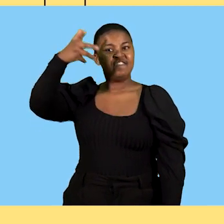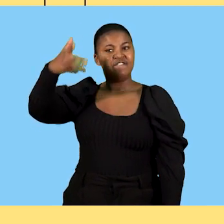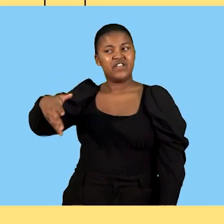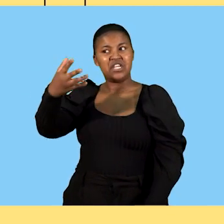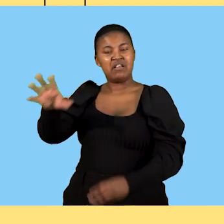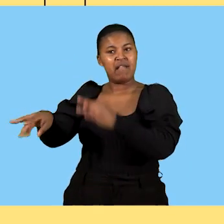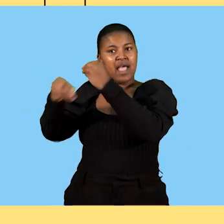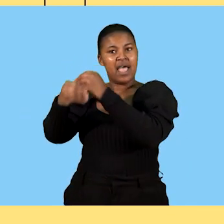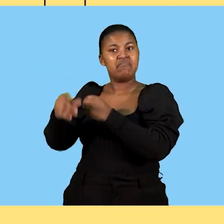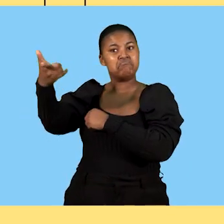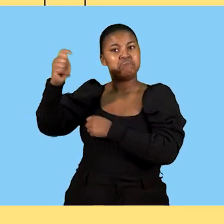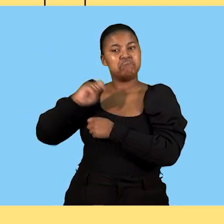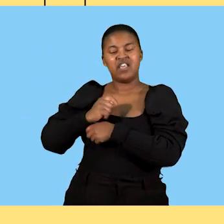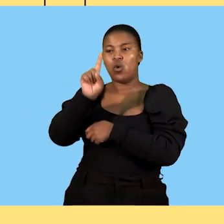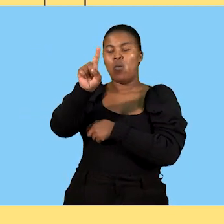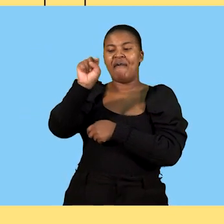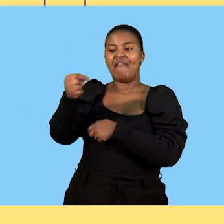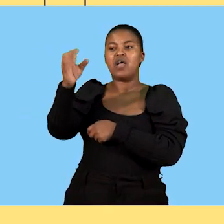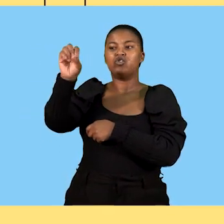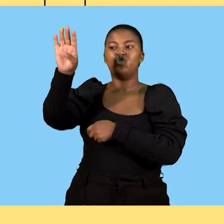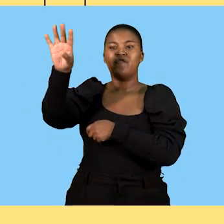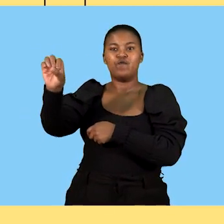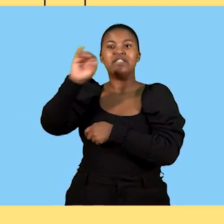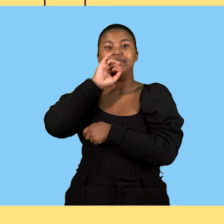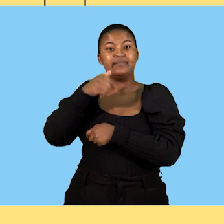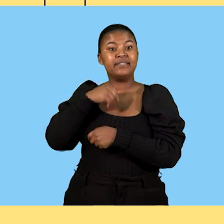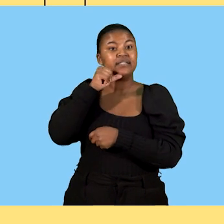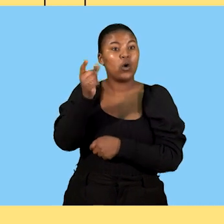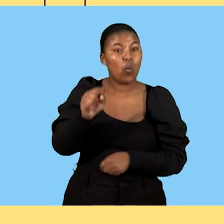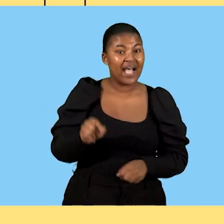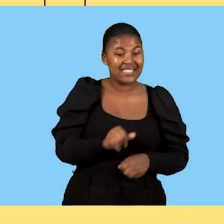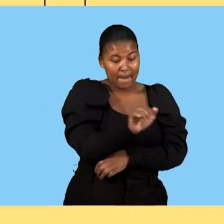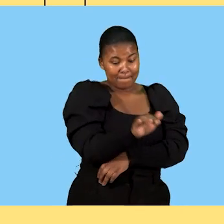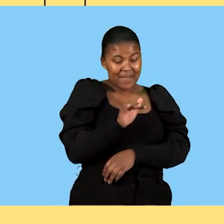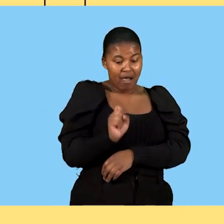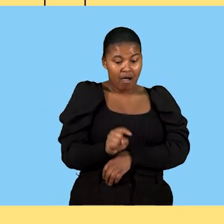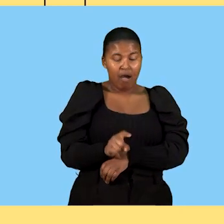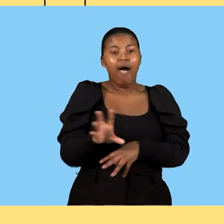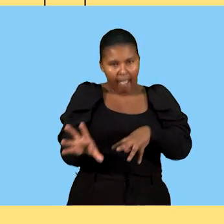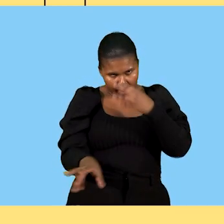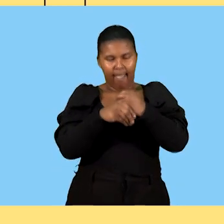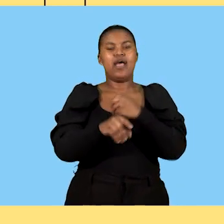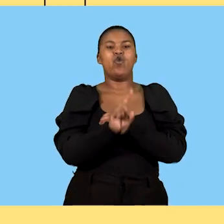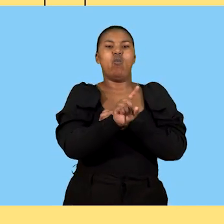bank 1,040. So I'll come to my bank, then I'll say 1,040.